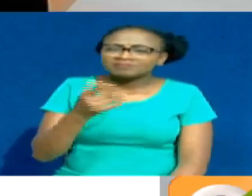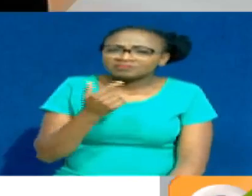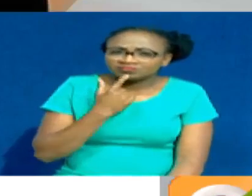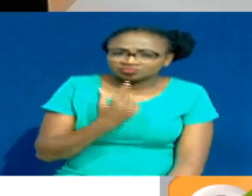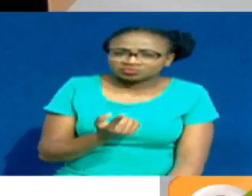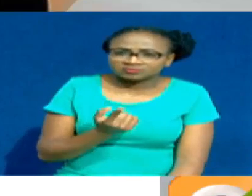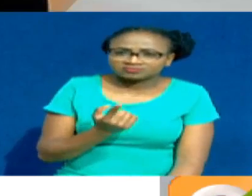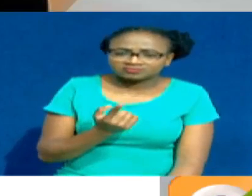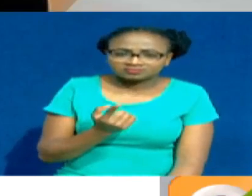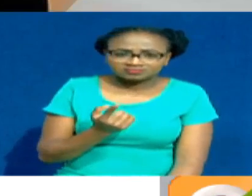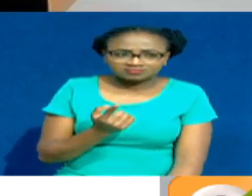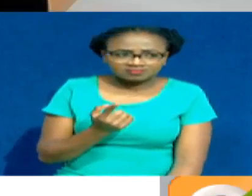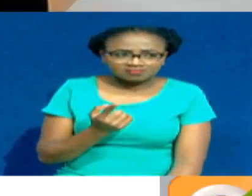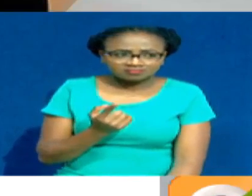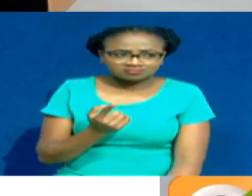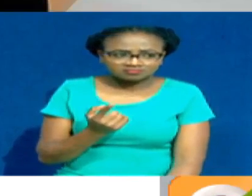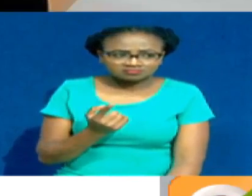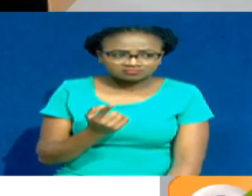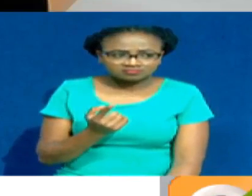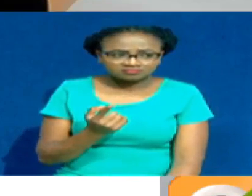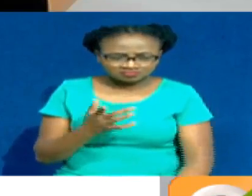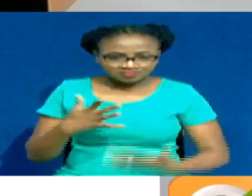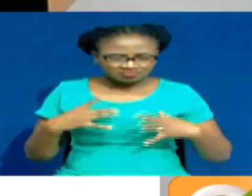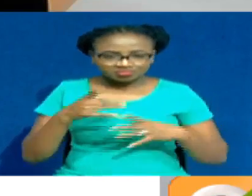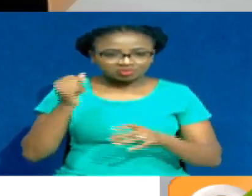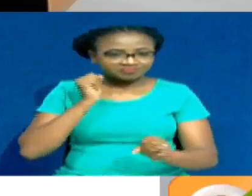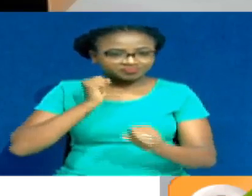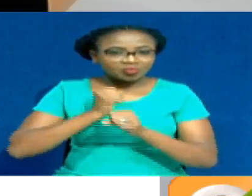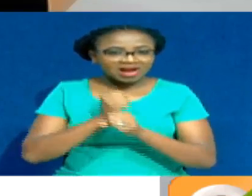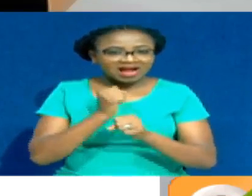evening? That the officials that allowed this to happen